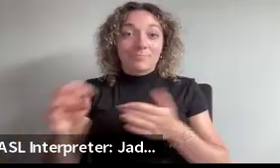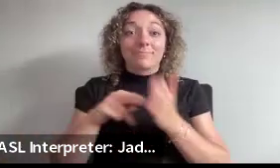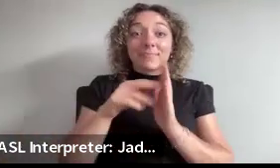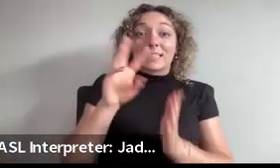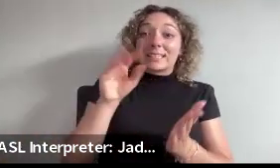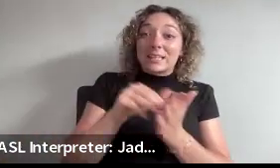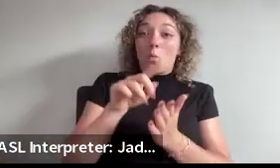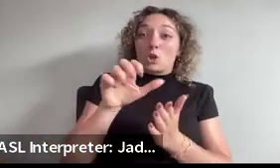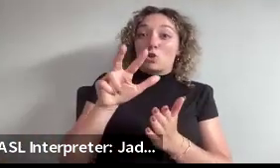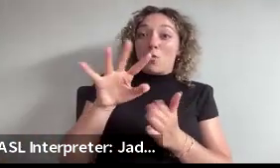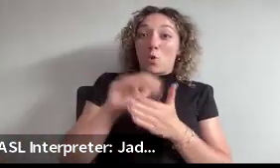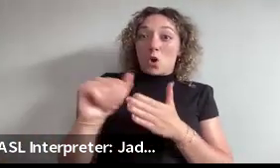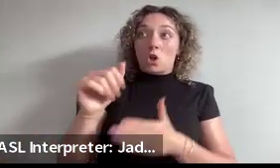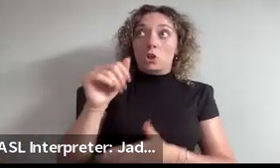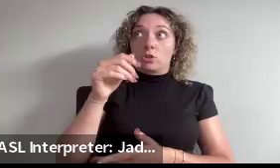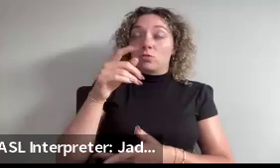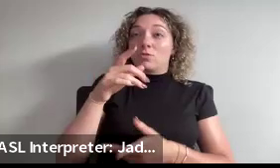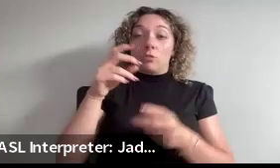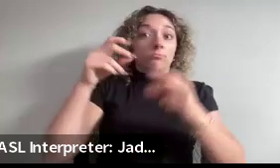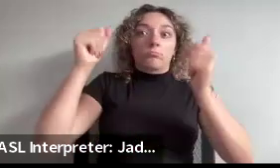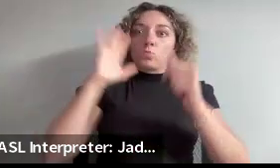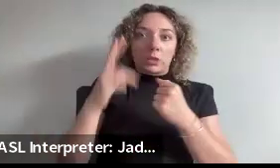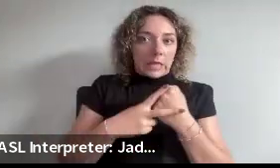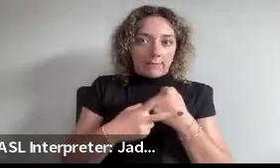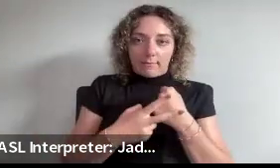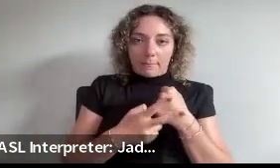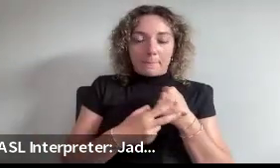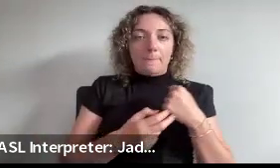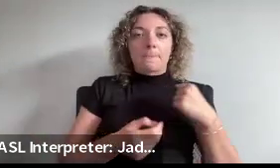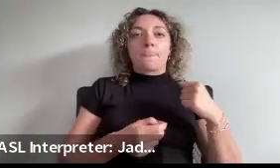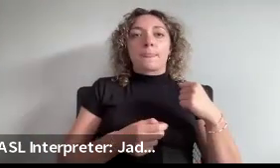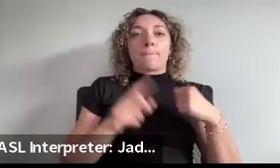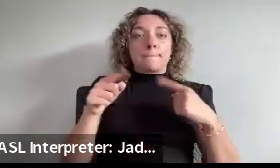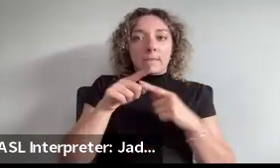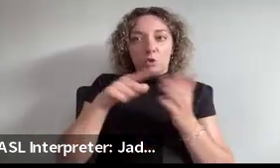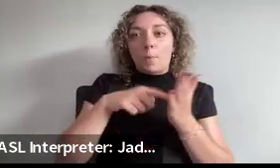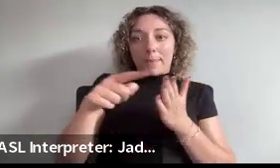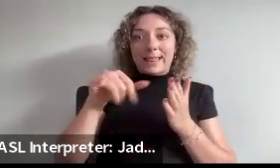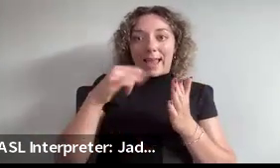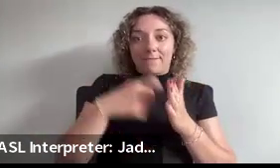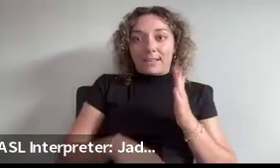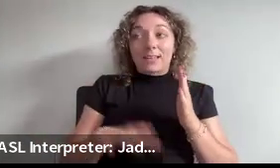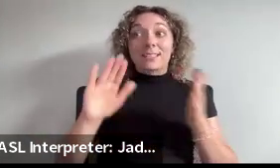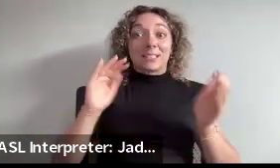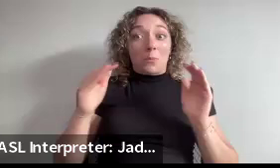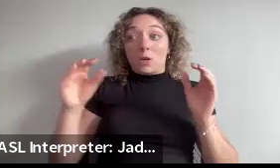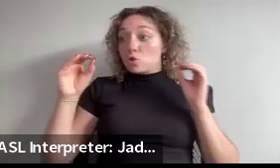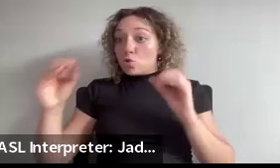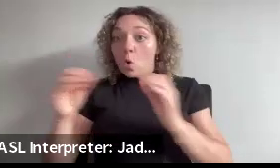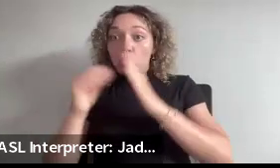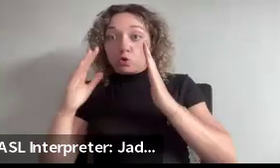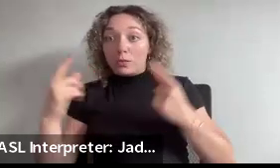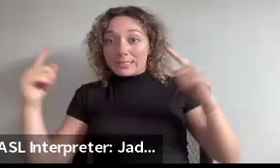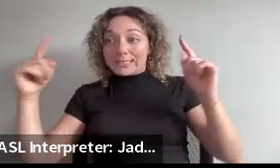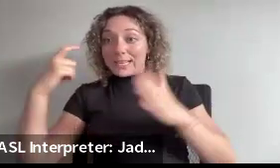upfront costs for the uh, when you're paying that fee versus no student success fee